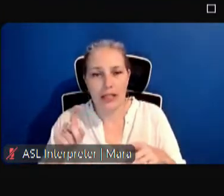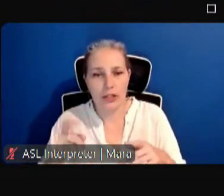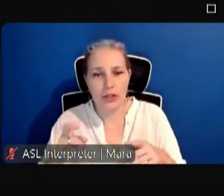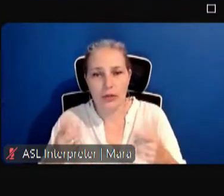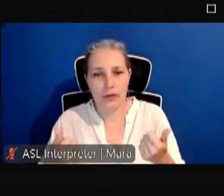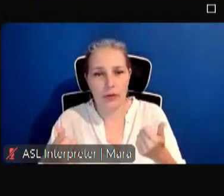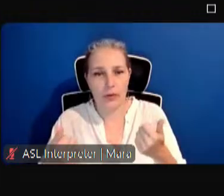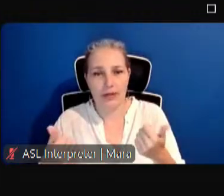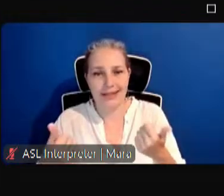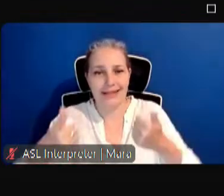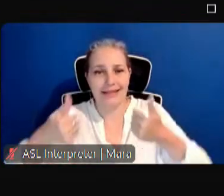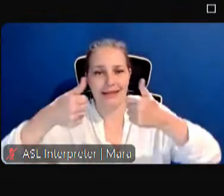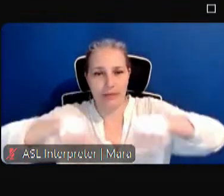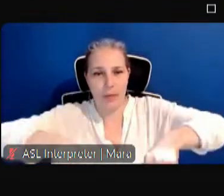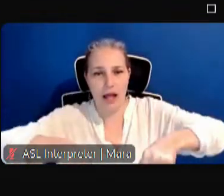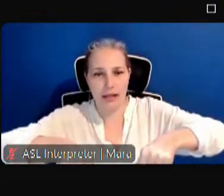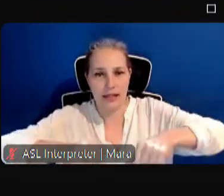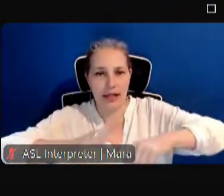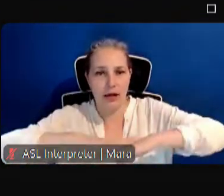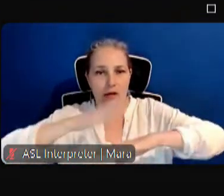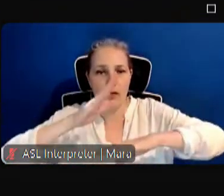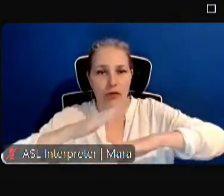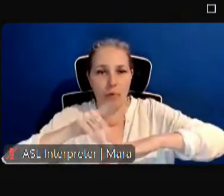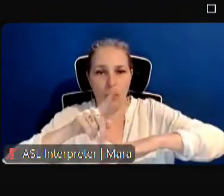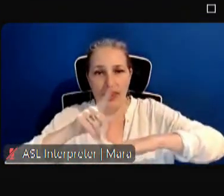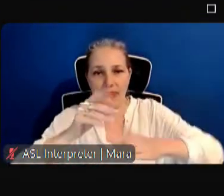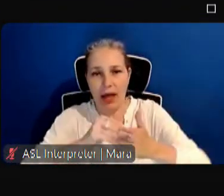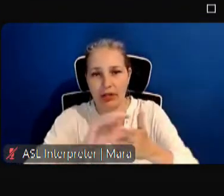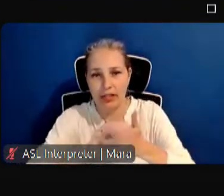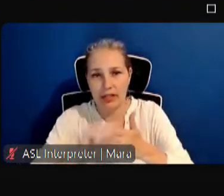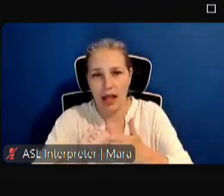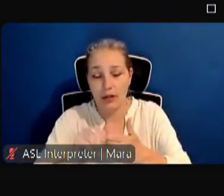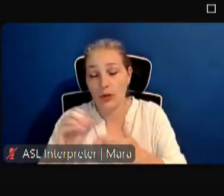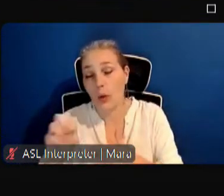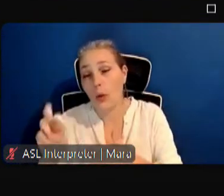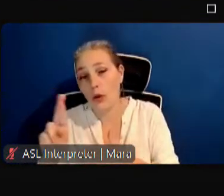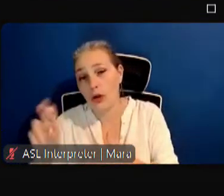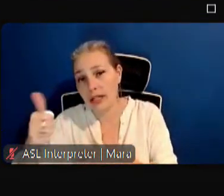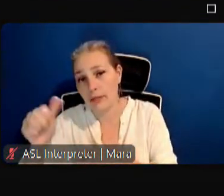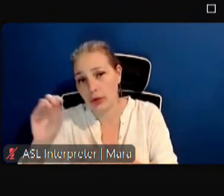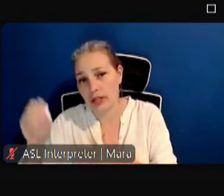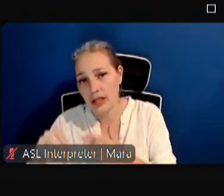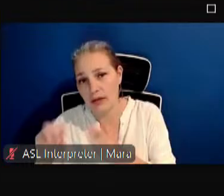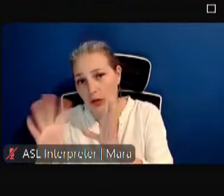or 10% of the total project cost, whichever is less. Next slide, please.